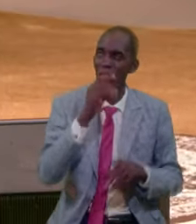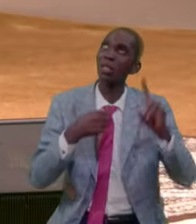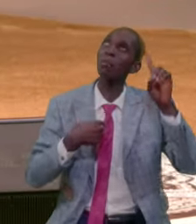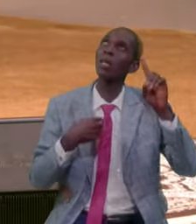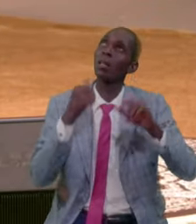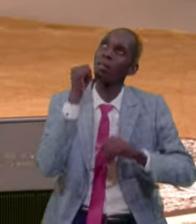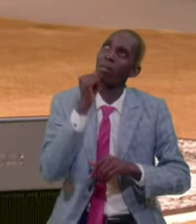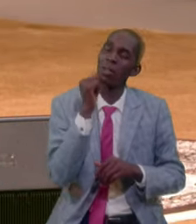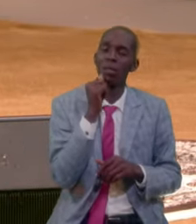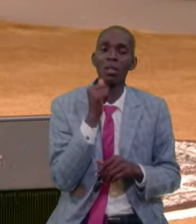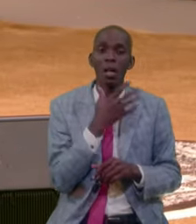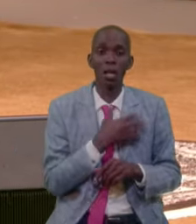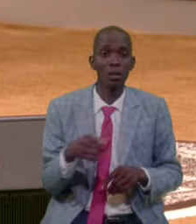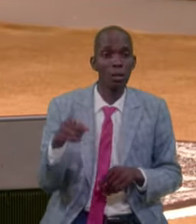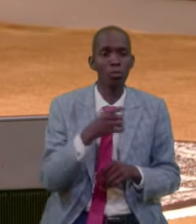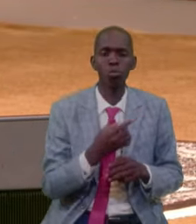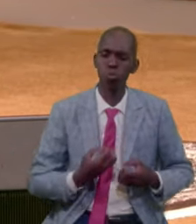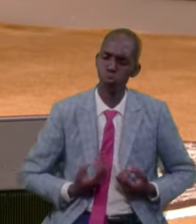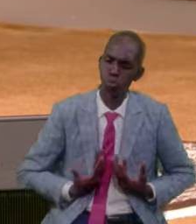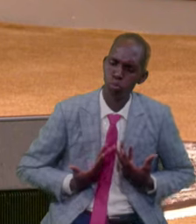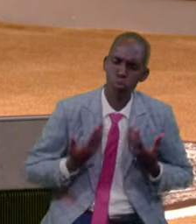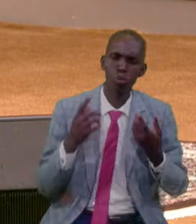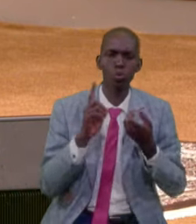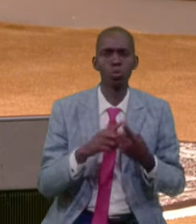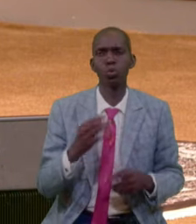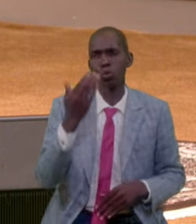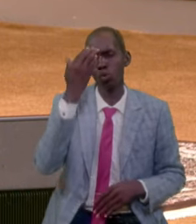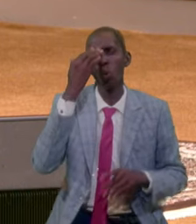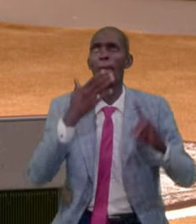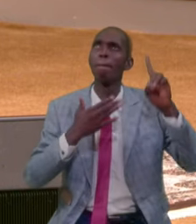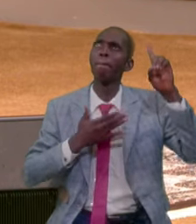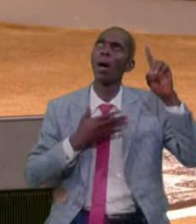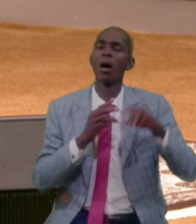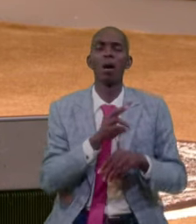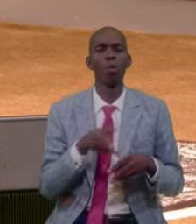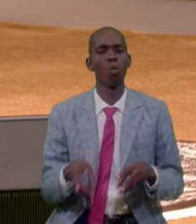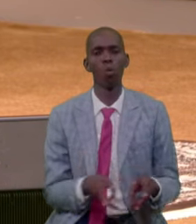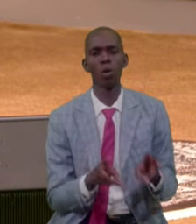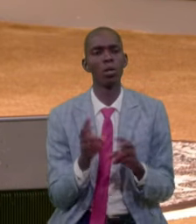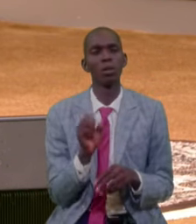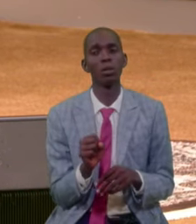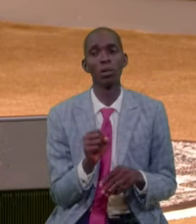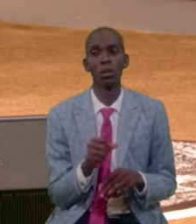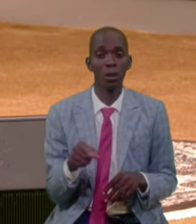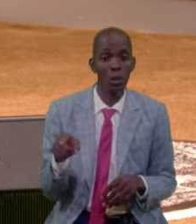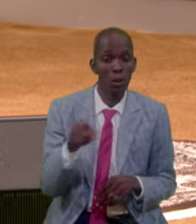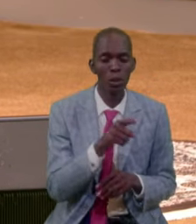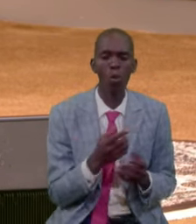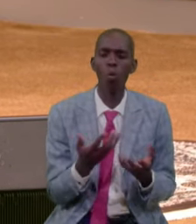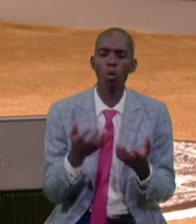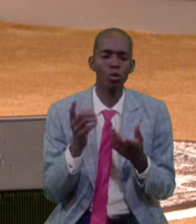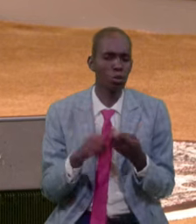to know my ways. They like to have the word preached unto